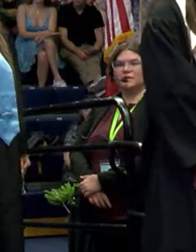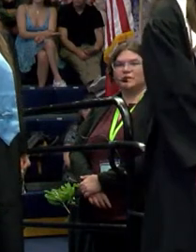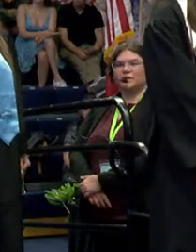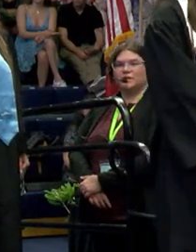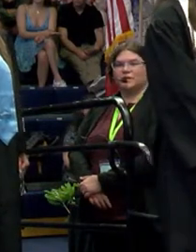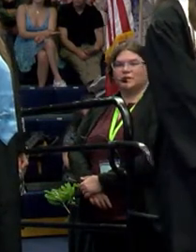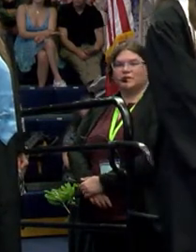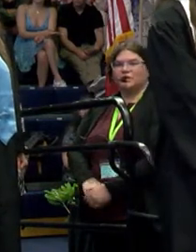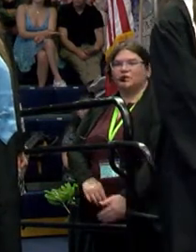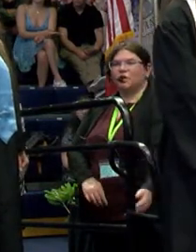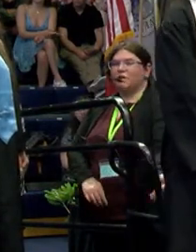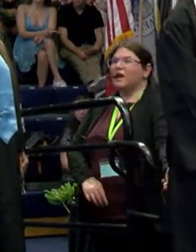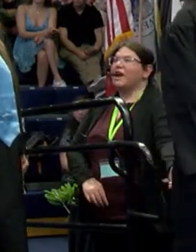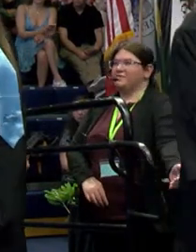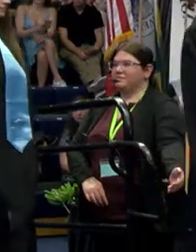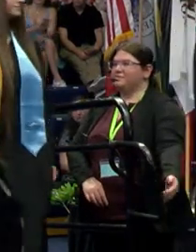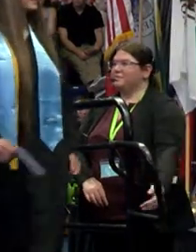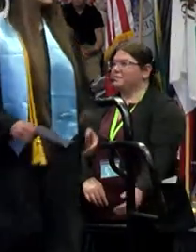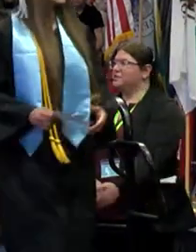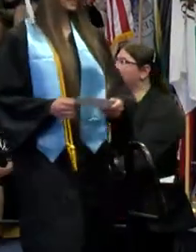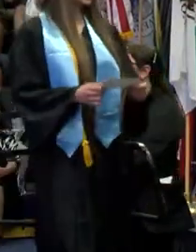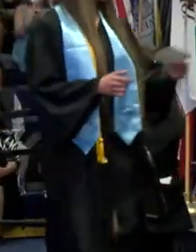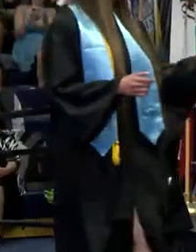Zoe Ann Roth.